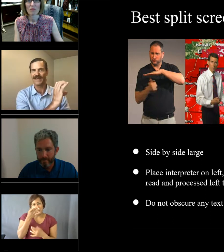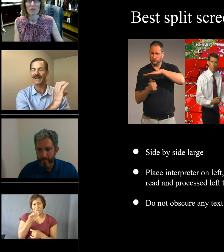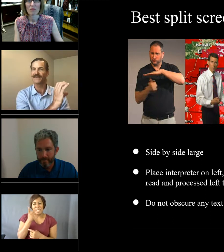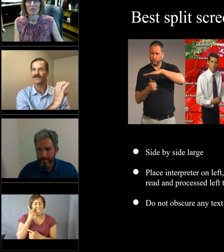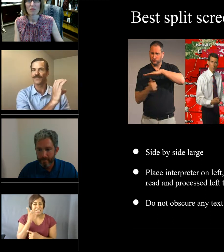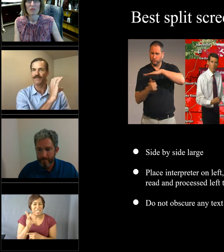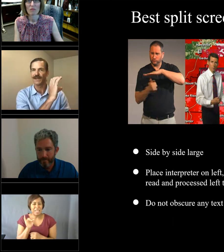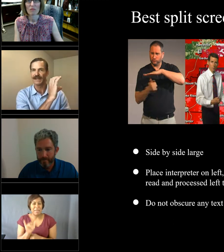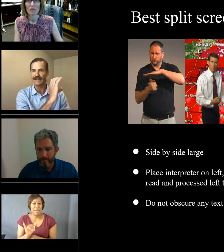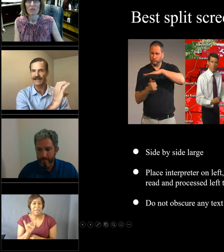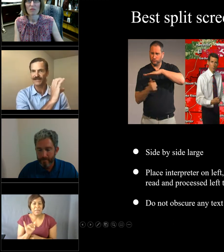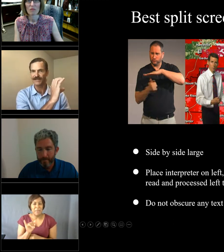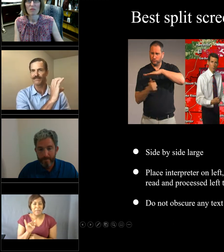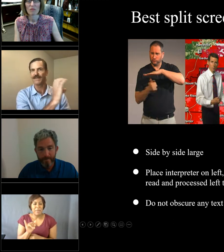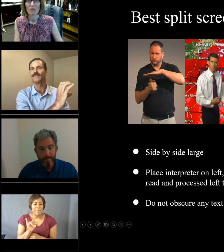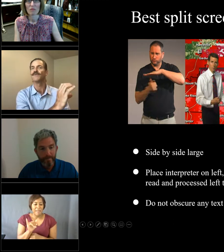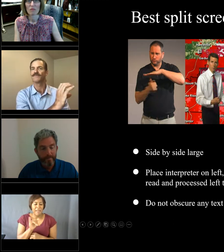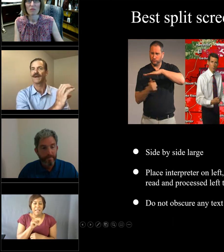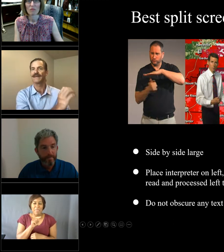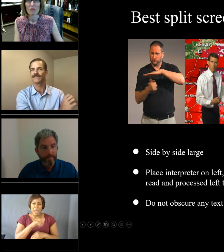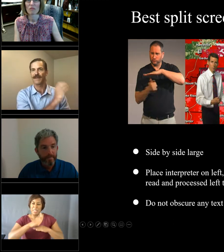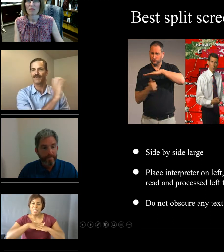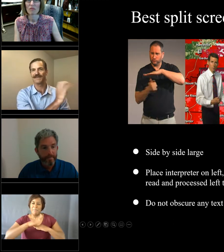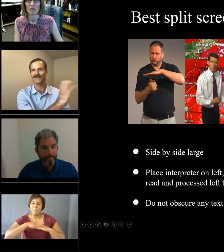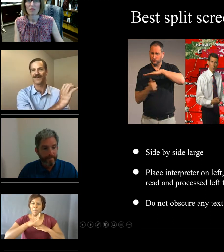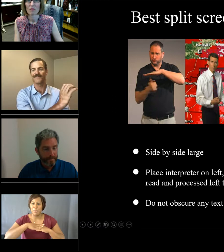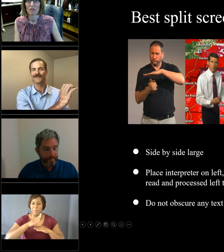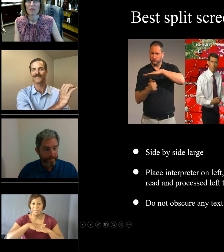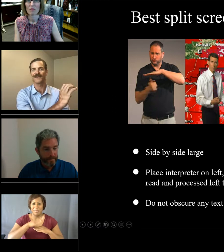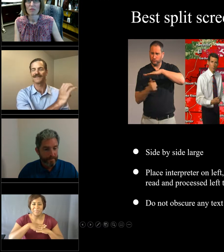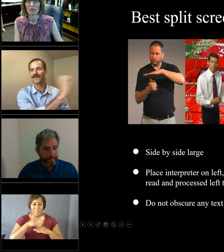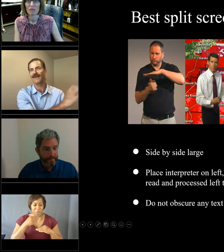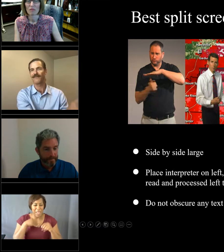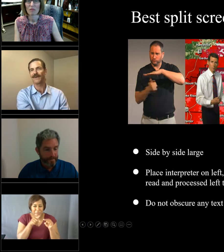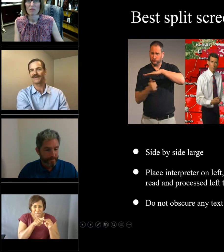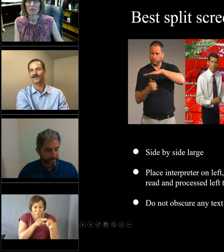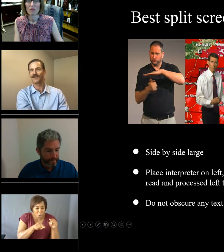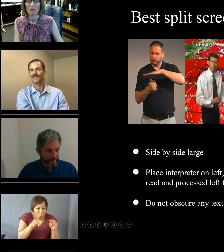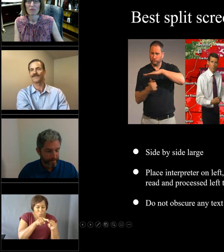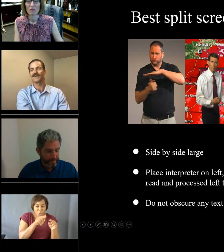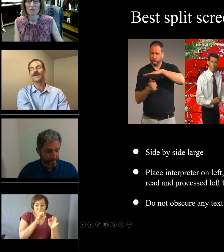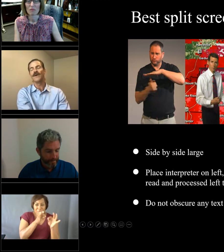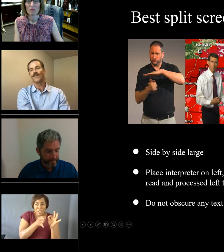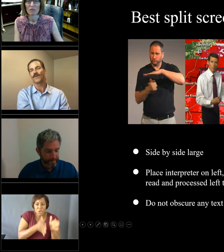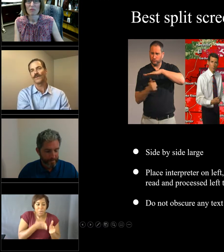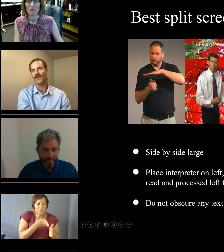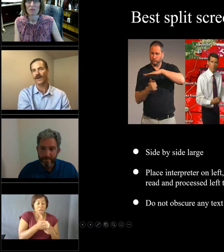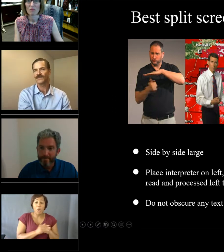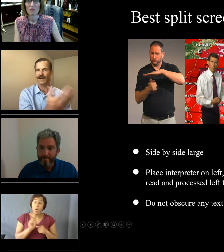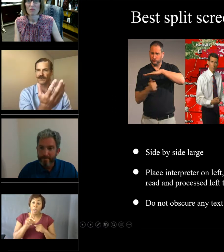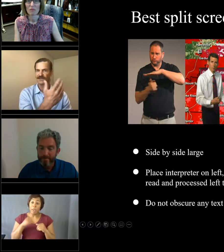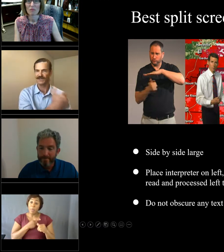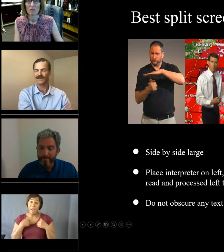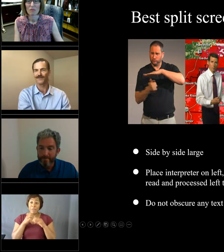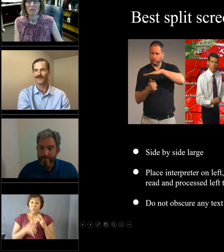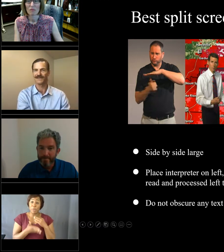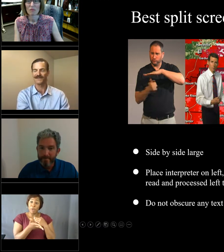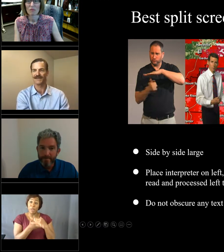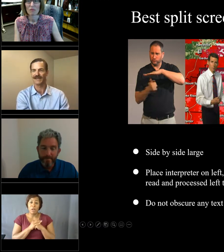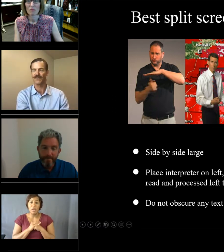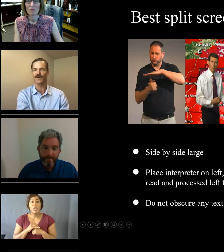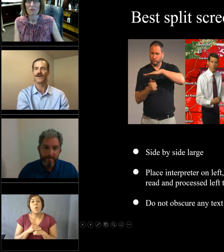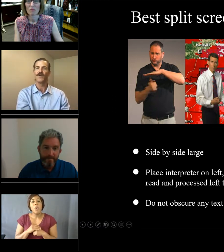just did that to do the least minimal, right? So they put this little oval on the screen and said, okay, we got an interpreter on the screen. Well, our job when Jason and I were